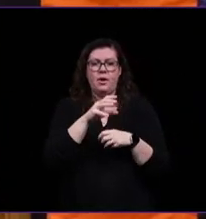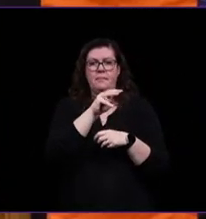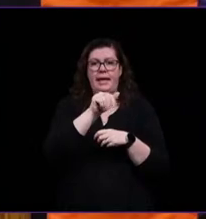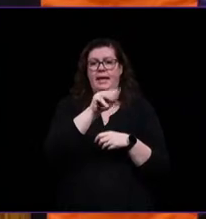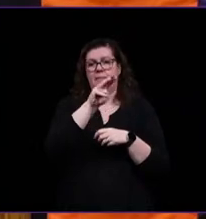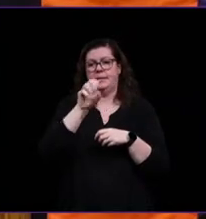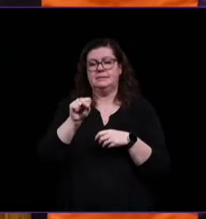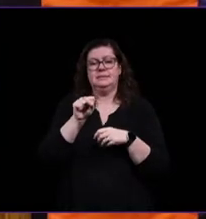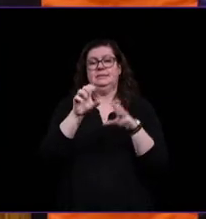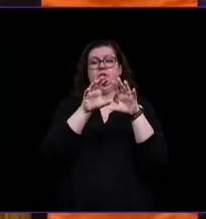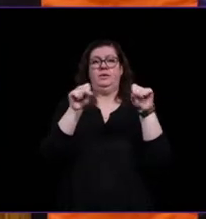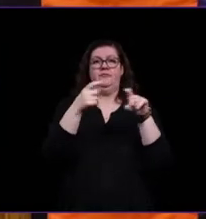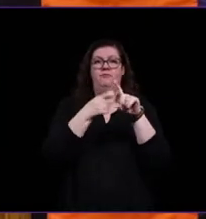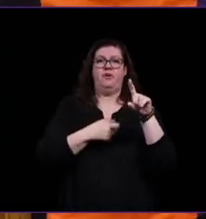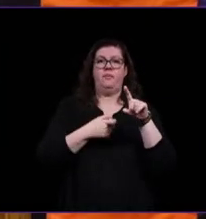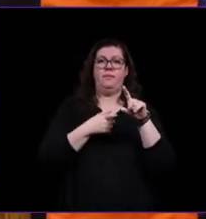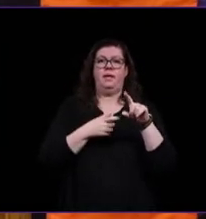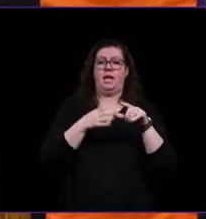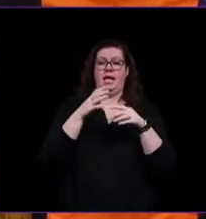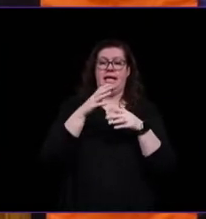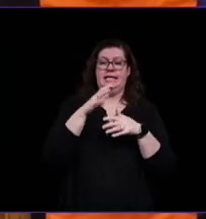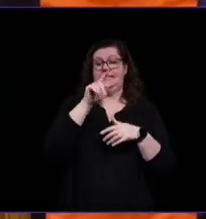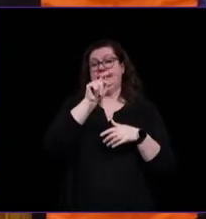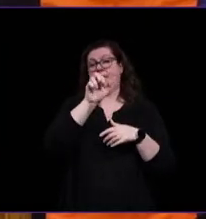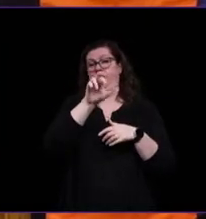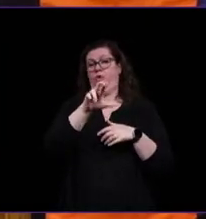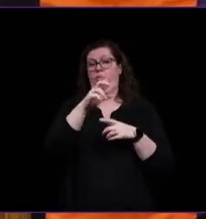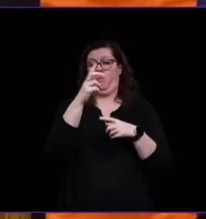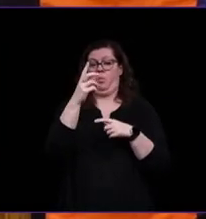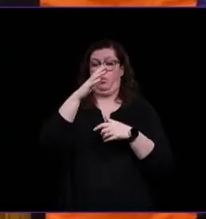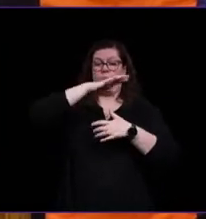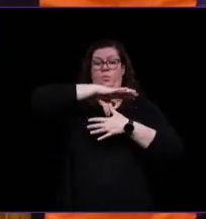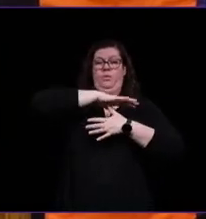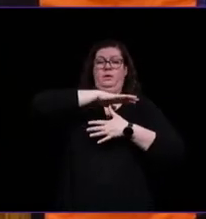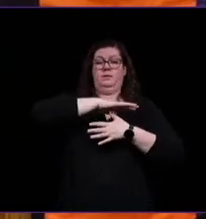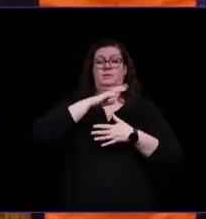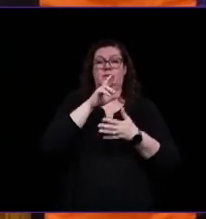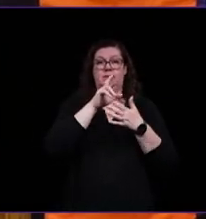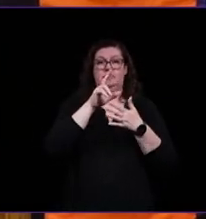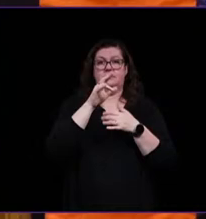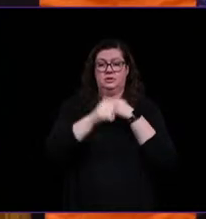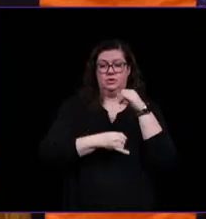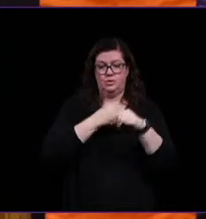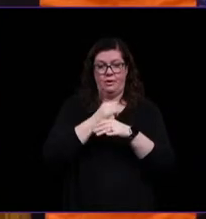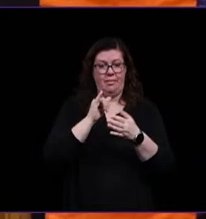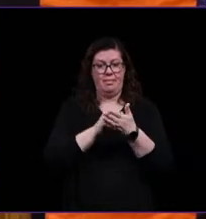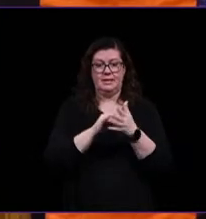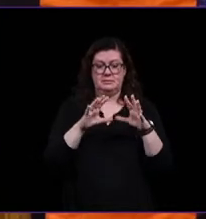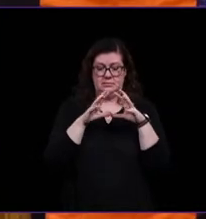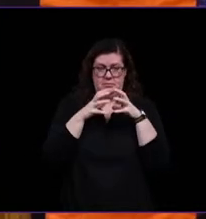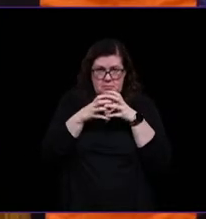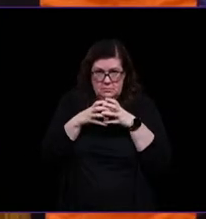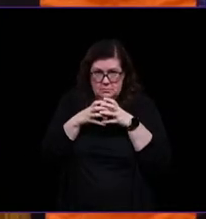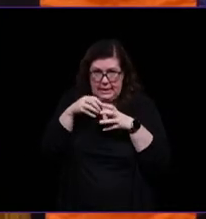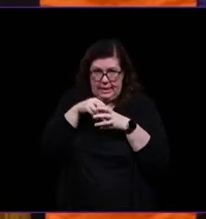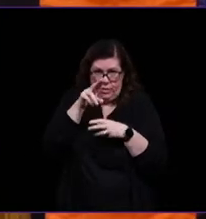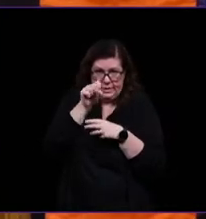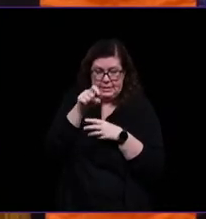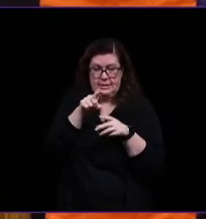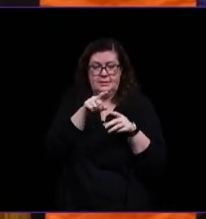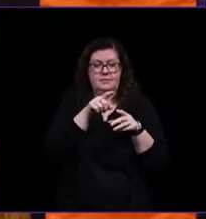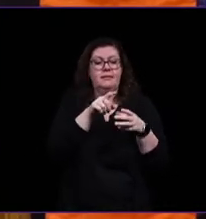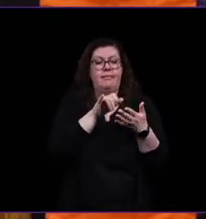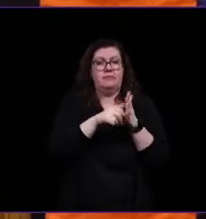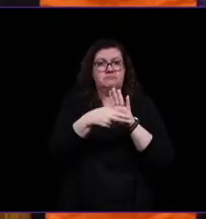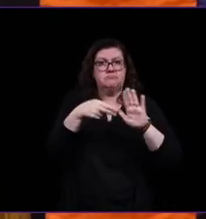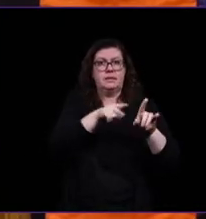Tier 1 research institution. This is a very prestigious group of universities in the United States classified as having the highest level